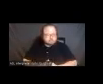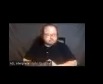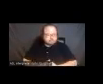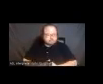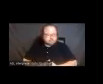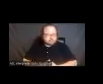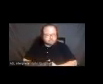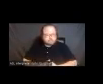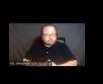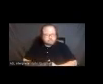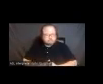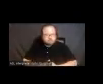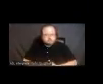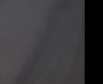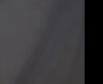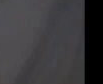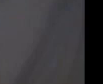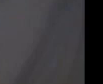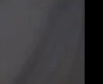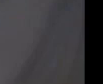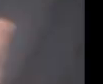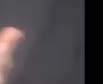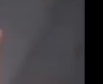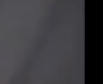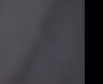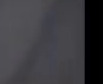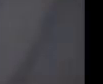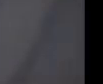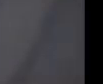Can I get a motion to approve?